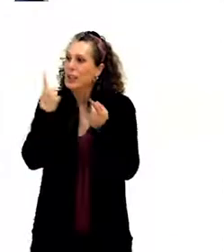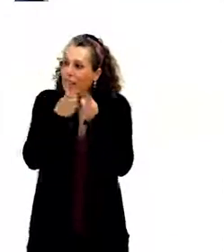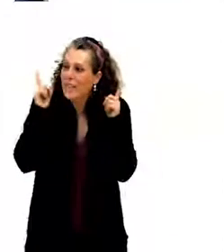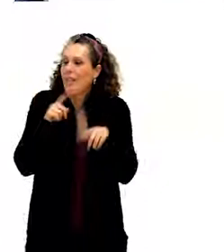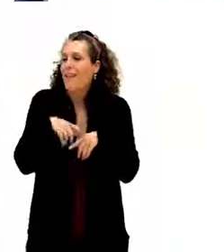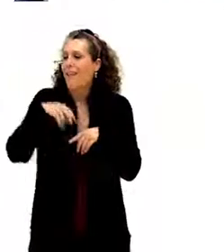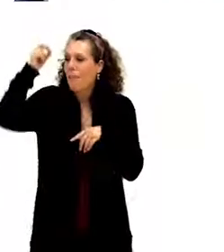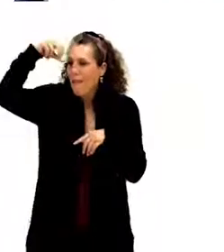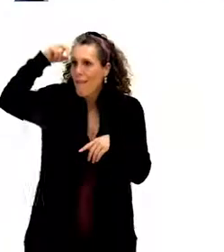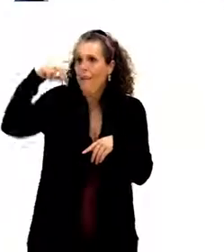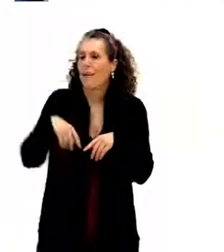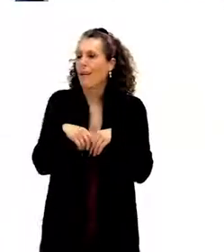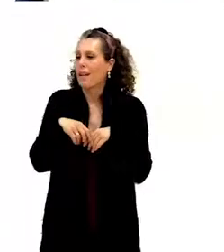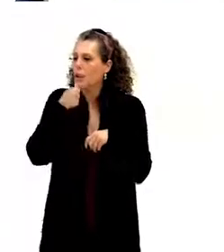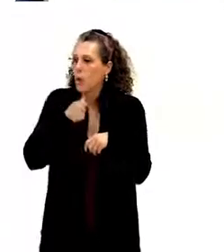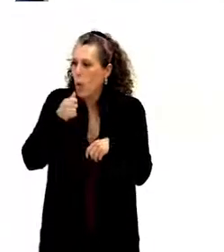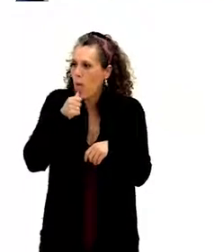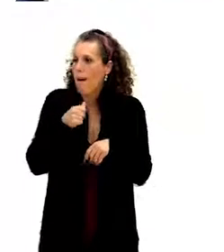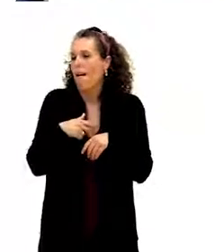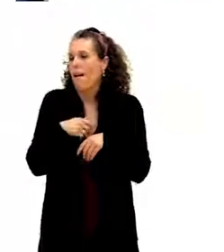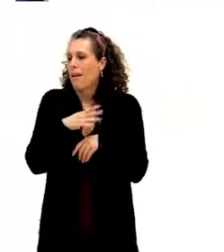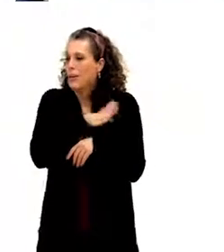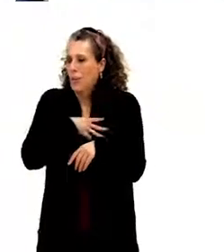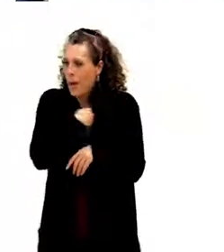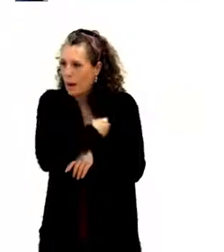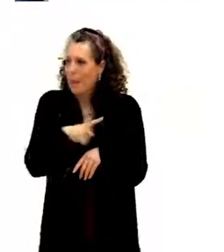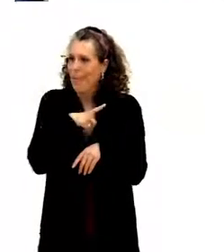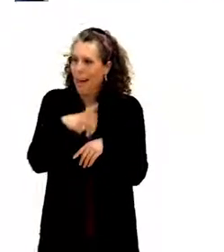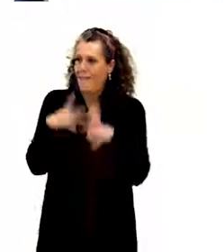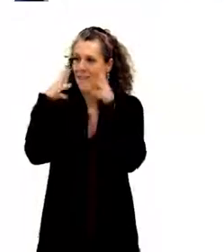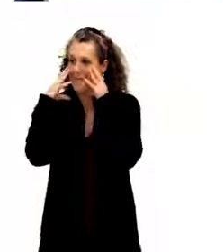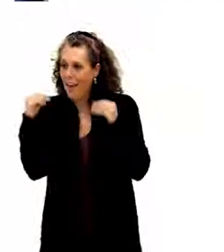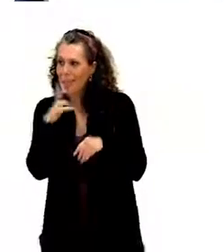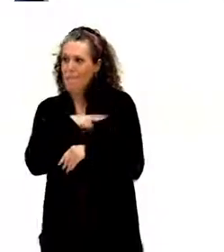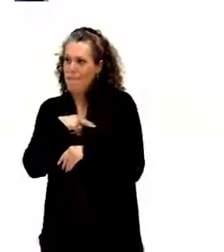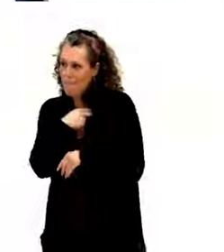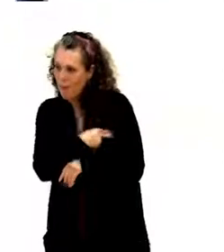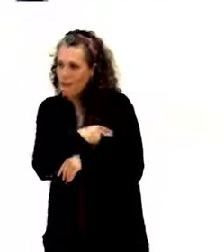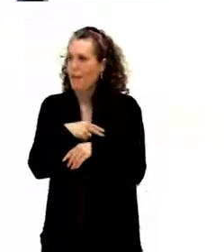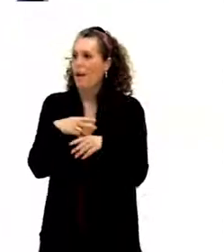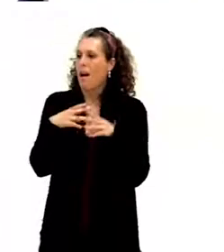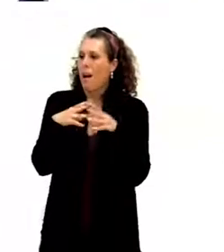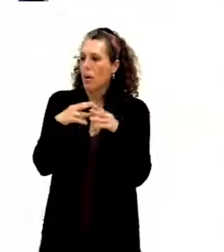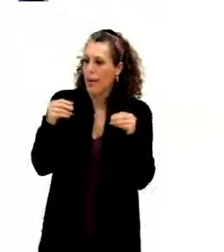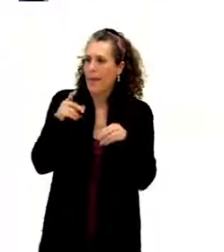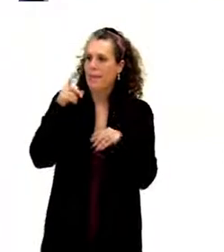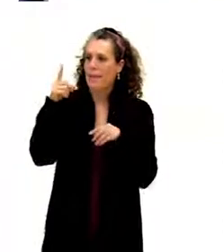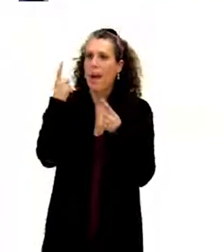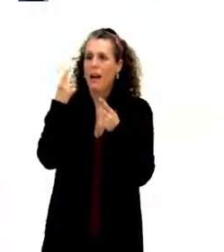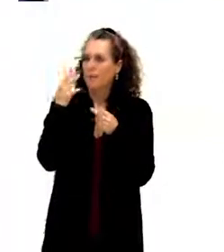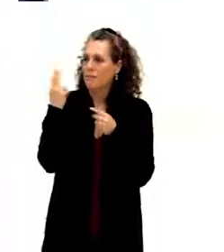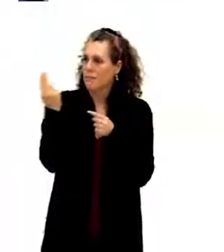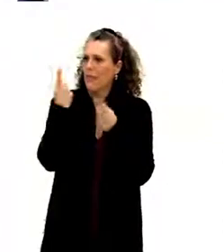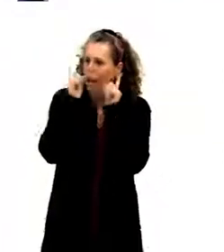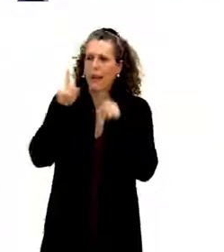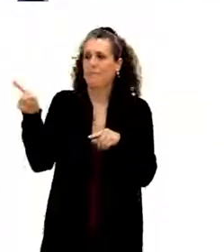Croatia, Latvia, the Netherlands, Malta, Romania, and Slovakia, they didn't bother sending any information.